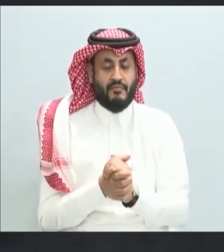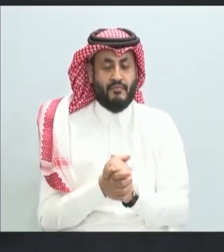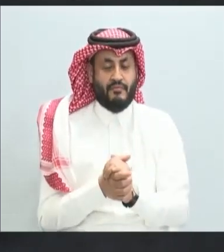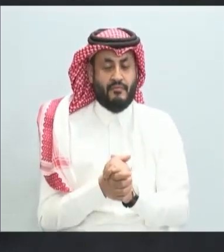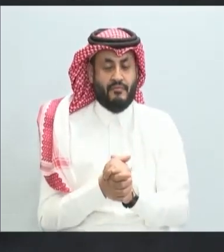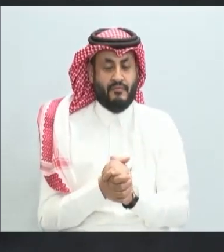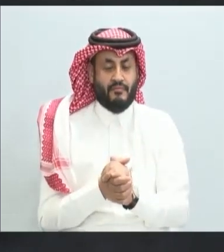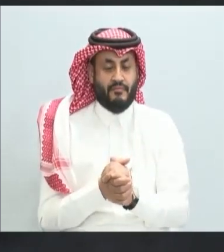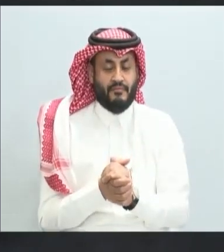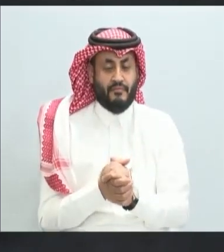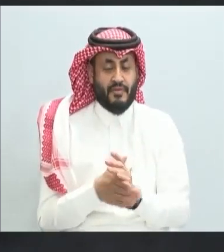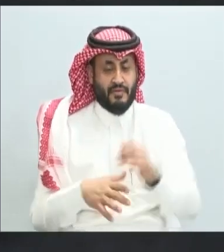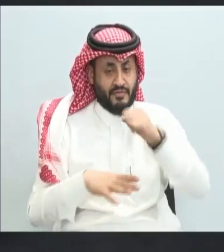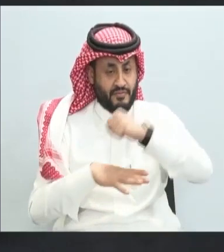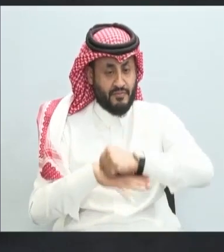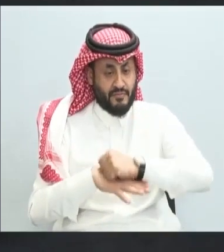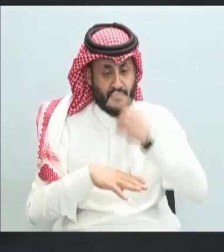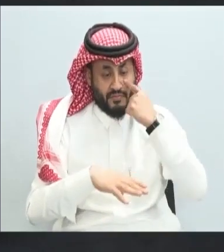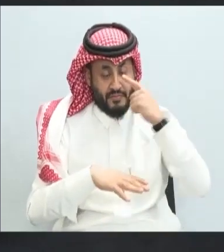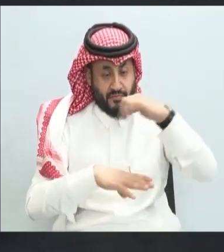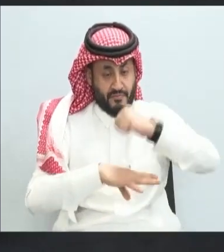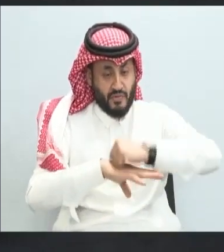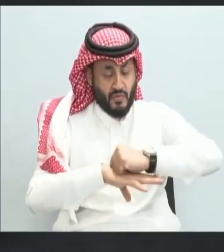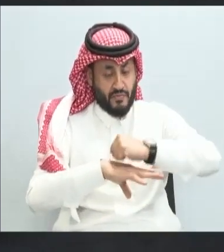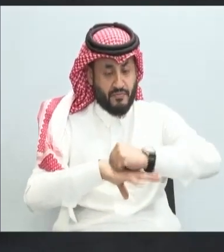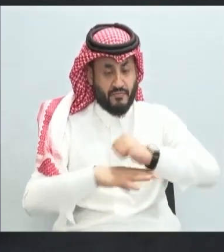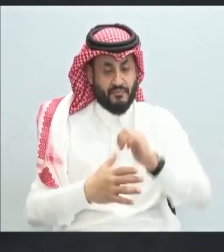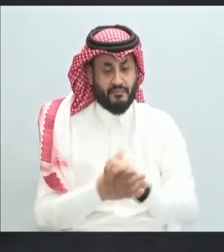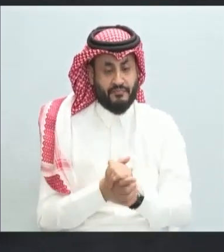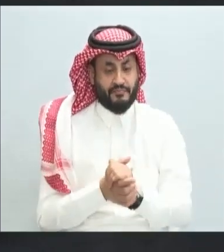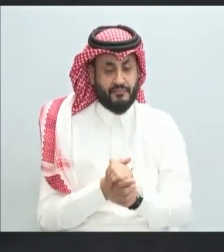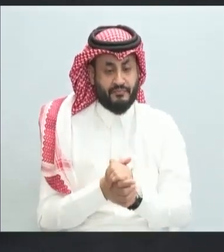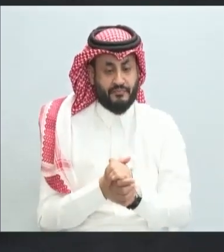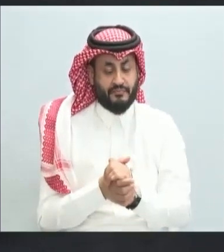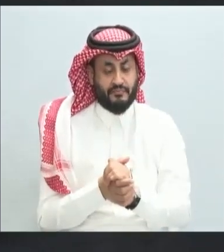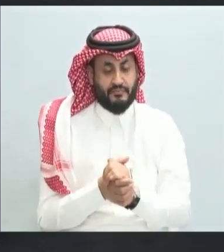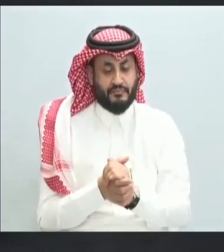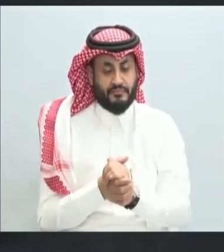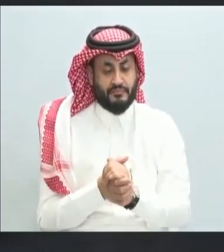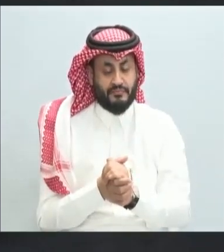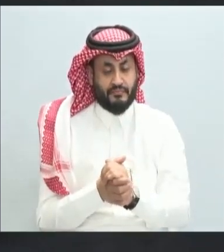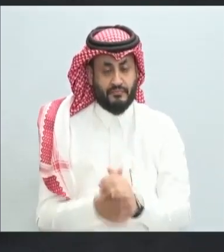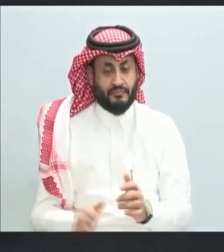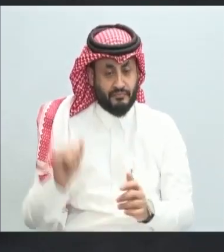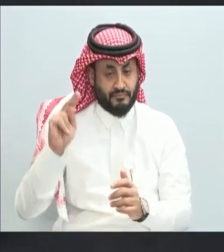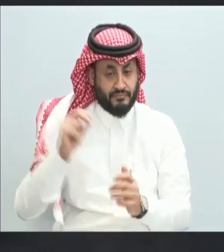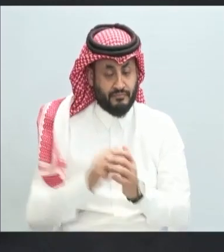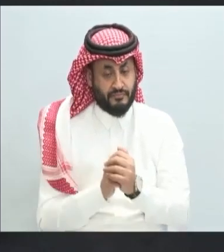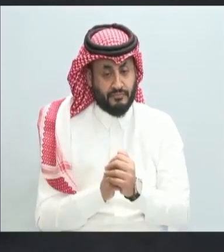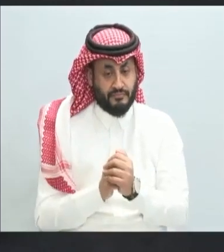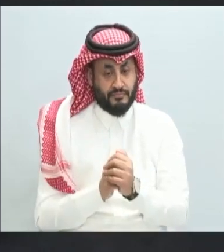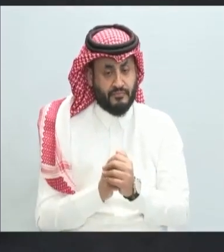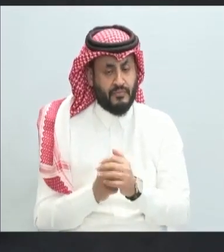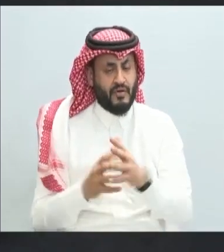on the bed, which means like this, on the bed. And here when we say the ring is in